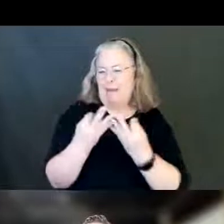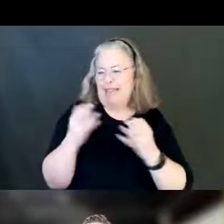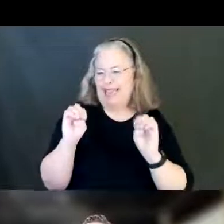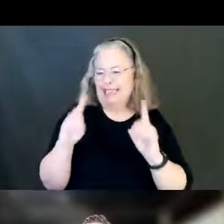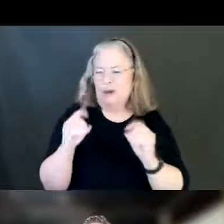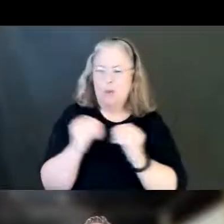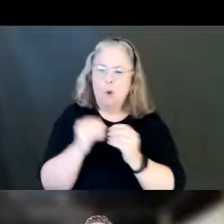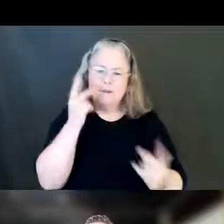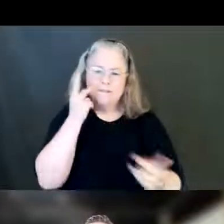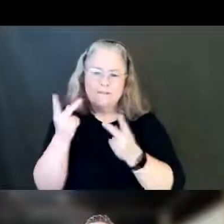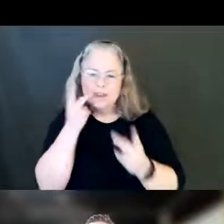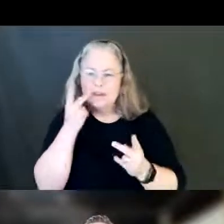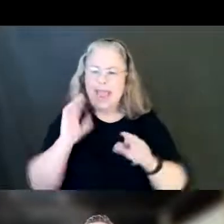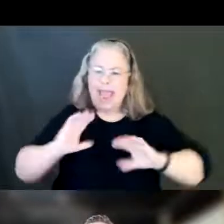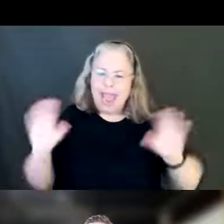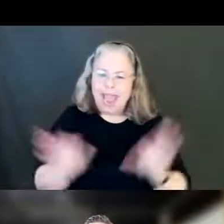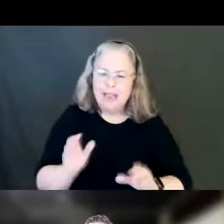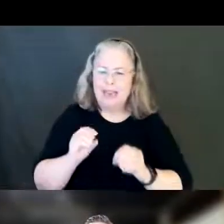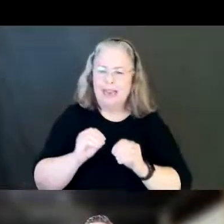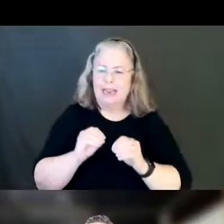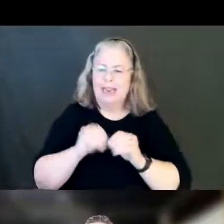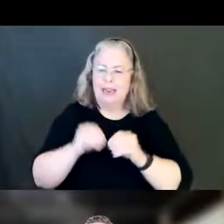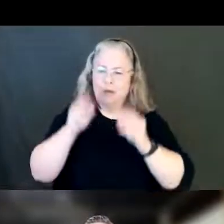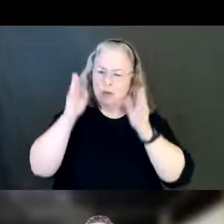more visible, actionable, and person-centered.